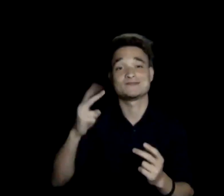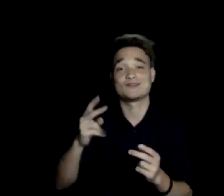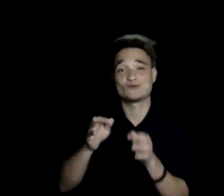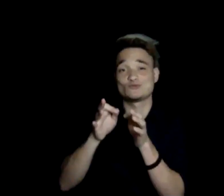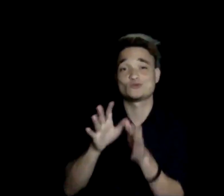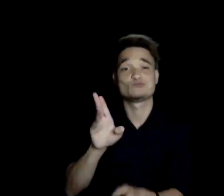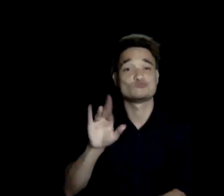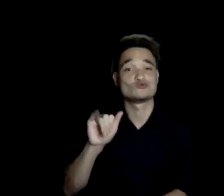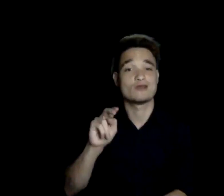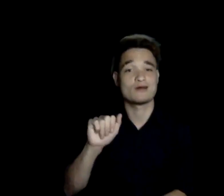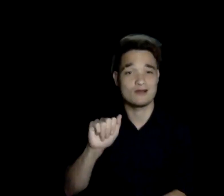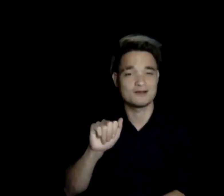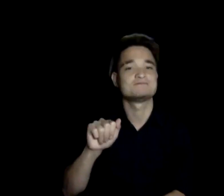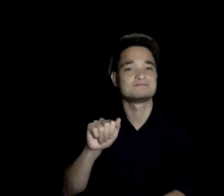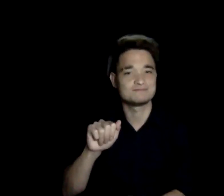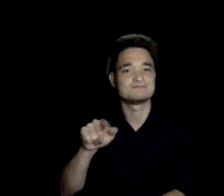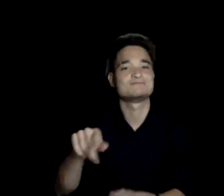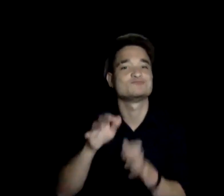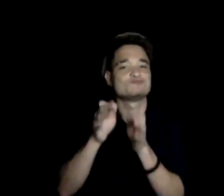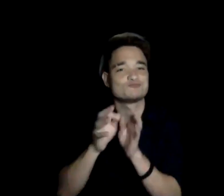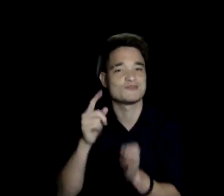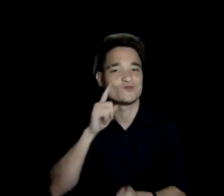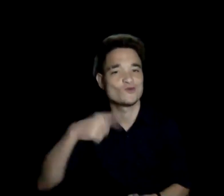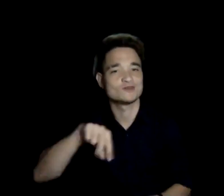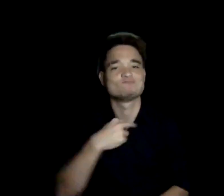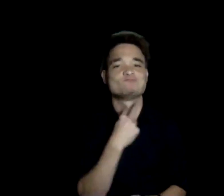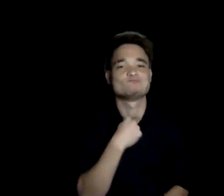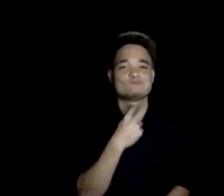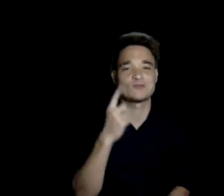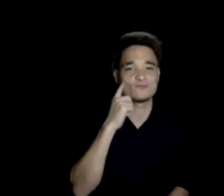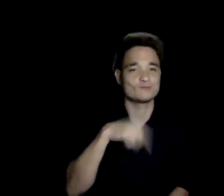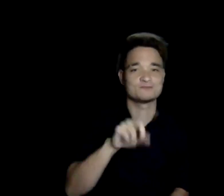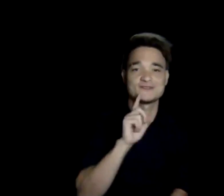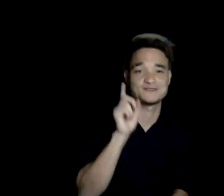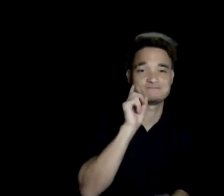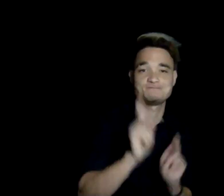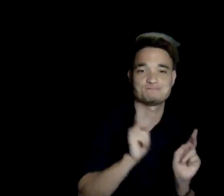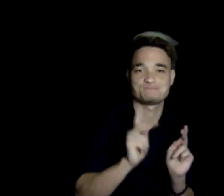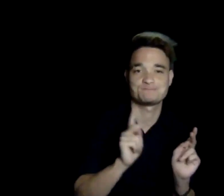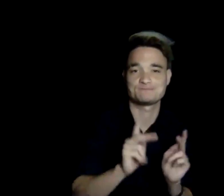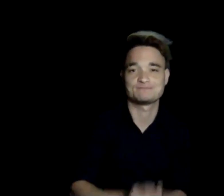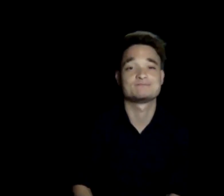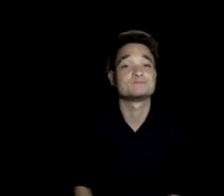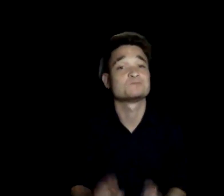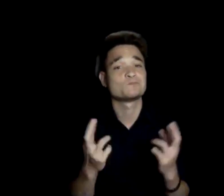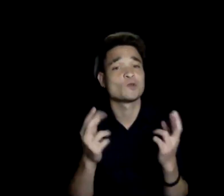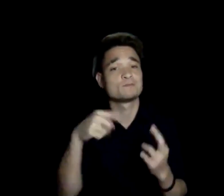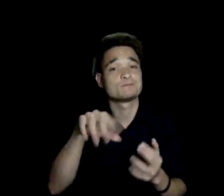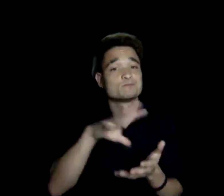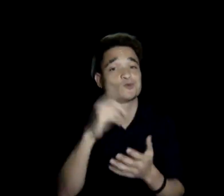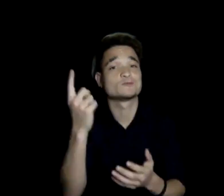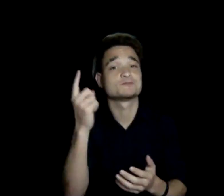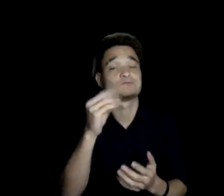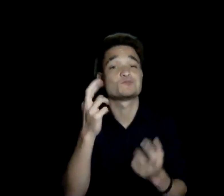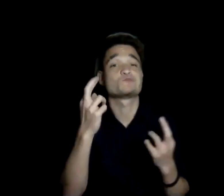playing the role as a student. And then our second interpreter, Brianna. Thank you for voicing for all of the deaf people here.